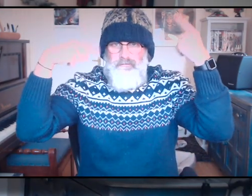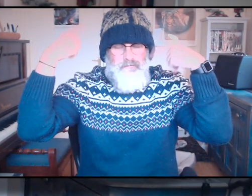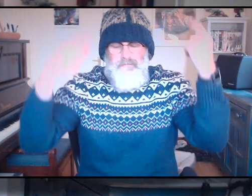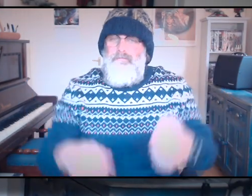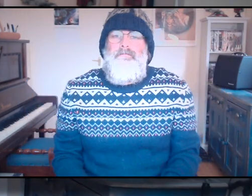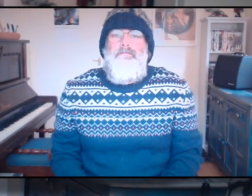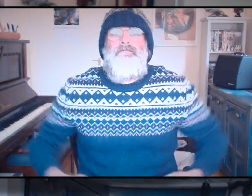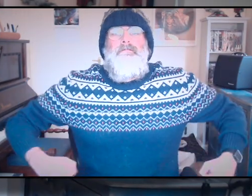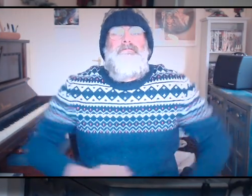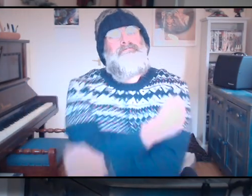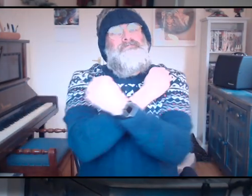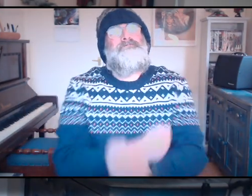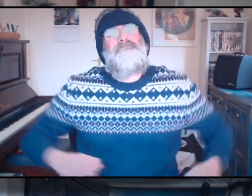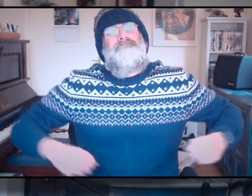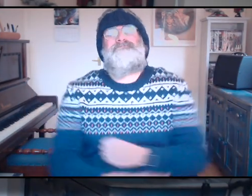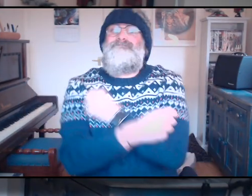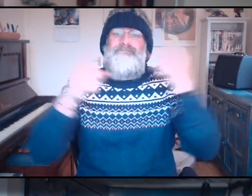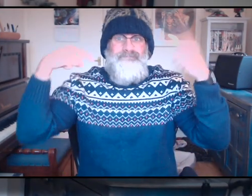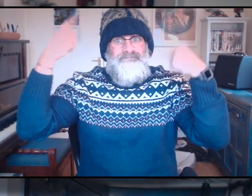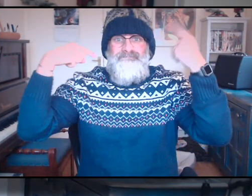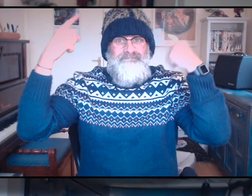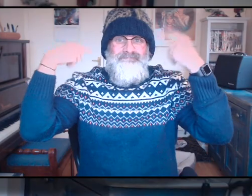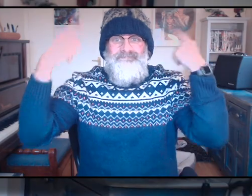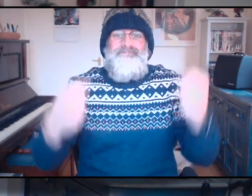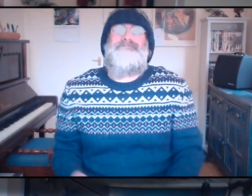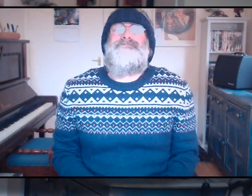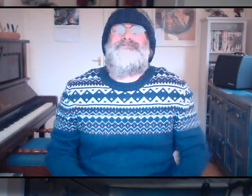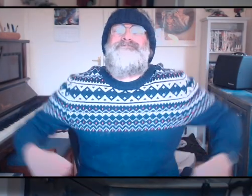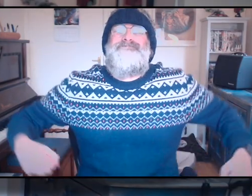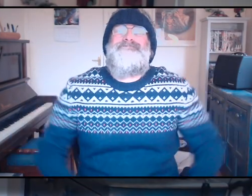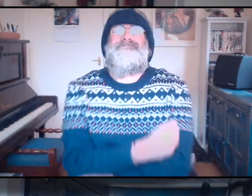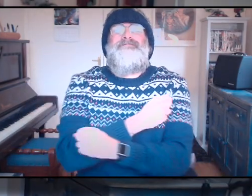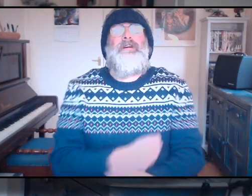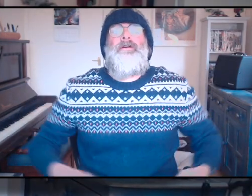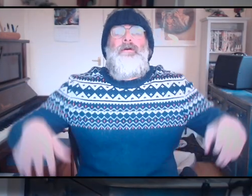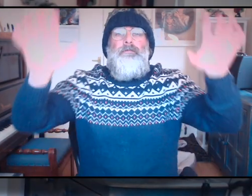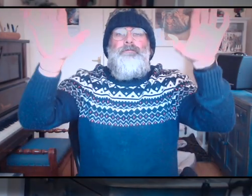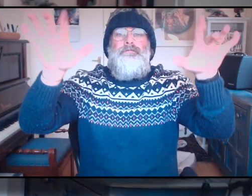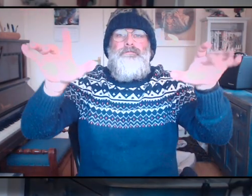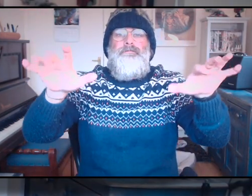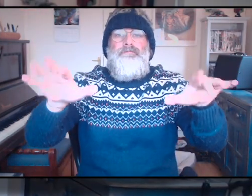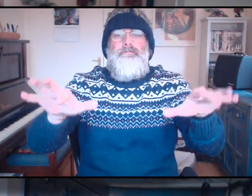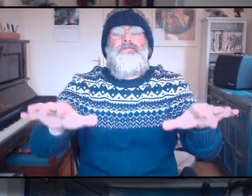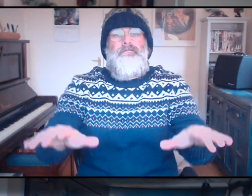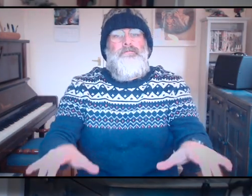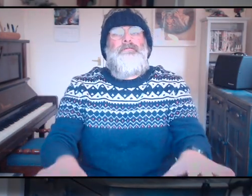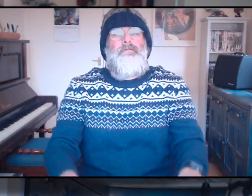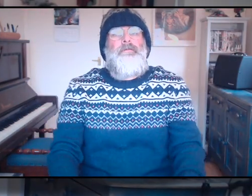me insane. Ho ho, driving me insane. Ho ho, but it's